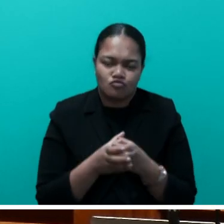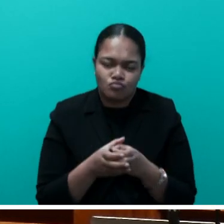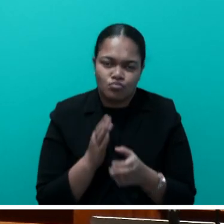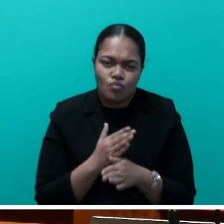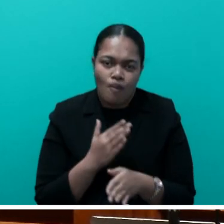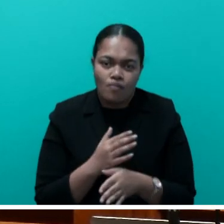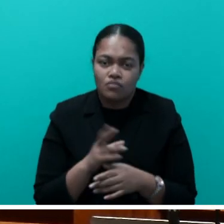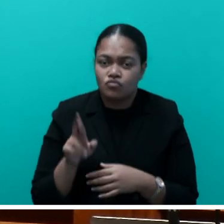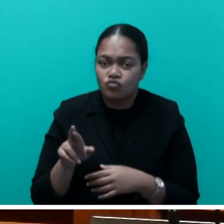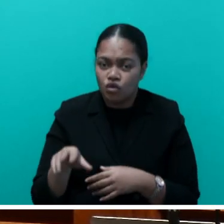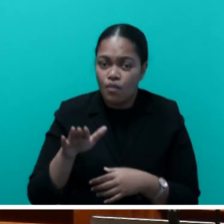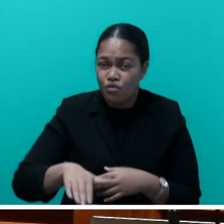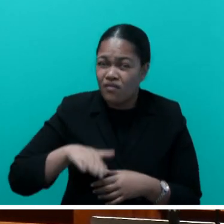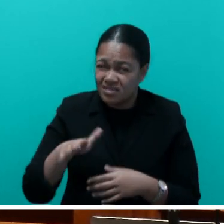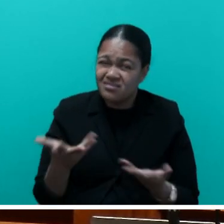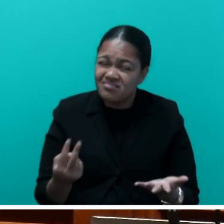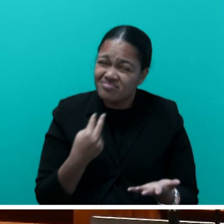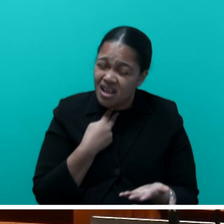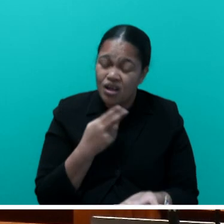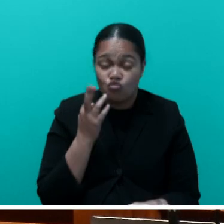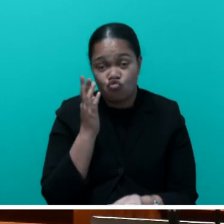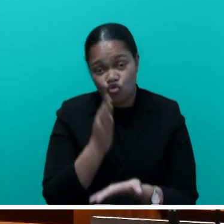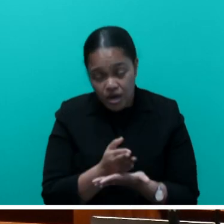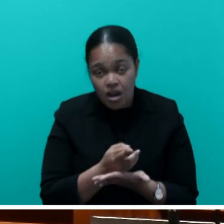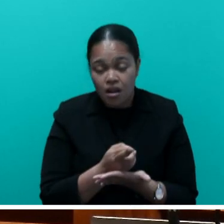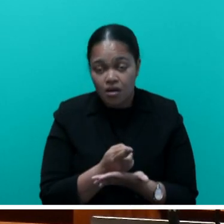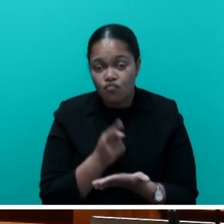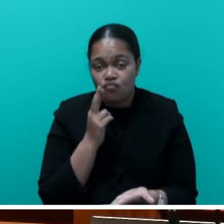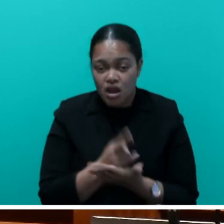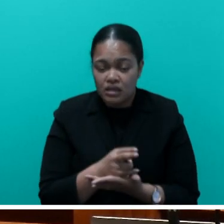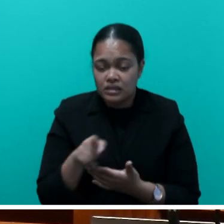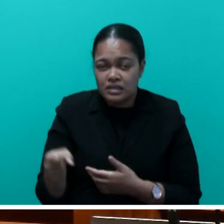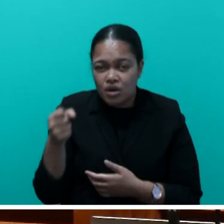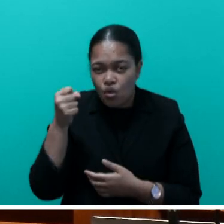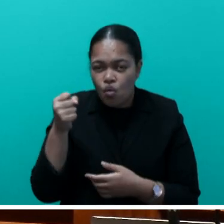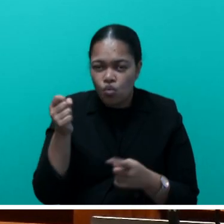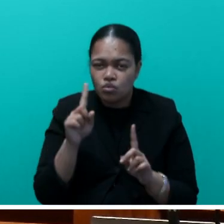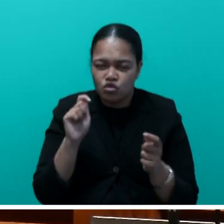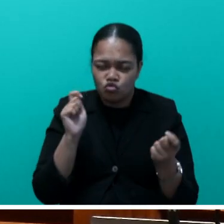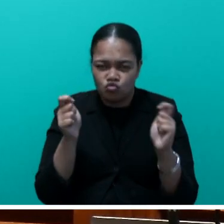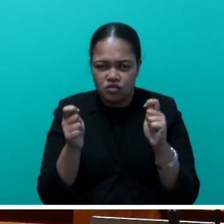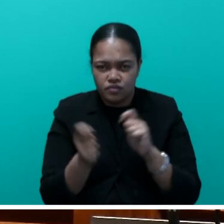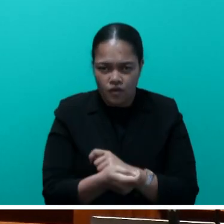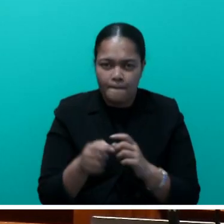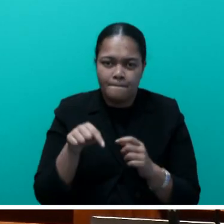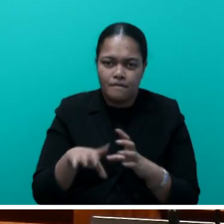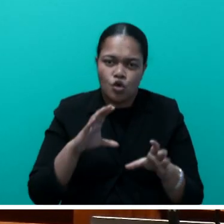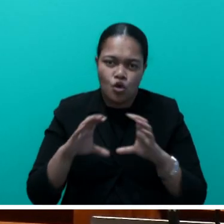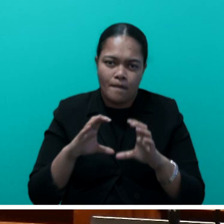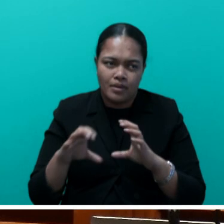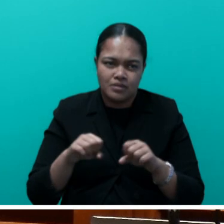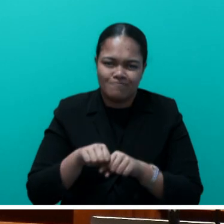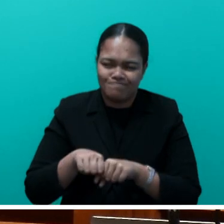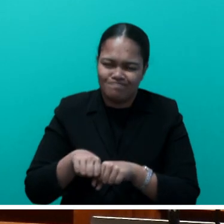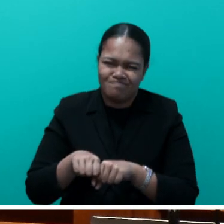rural poverty remains a stark reality. It holds the key to transforming these communities and breaking the cycle of